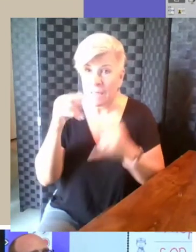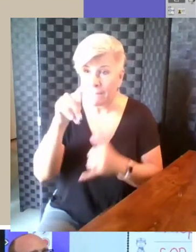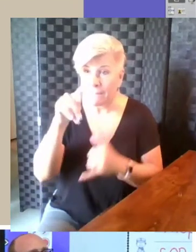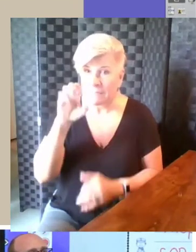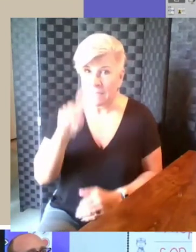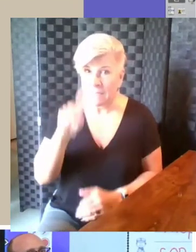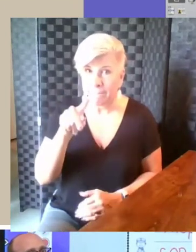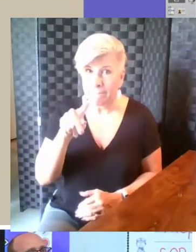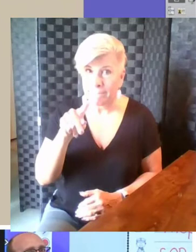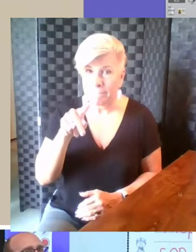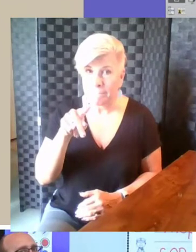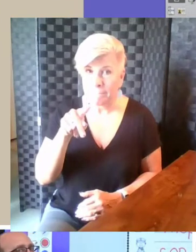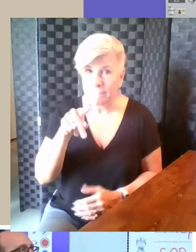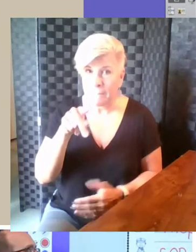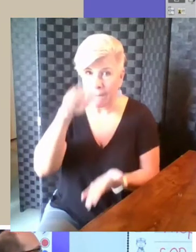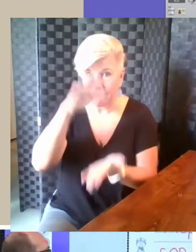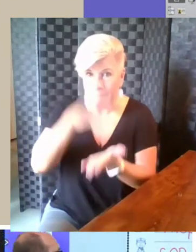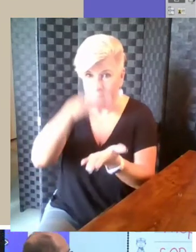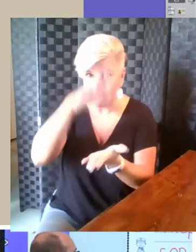out.